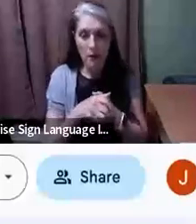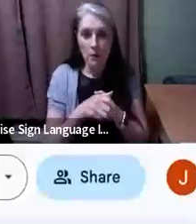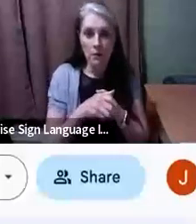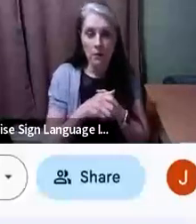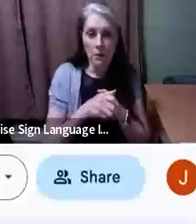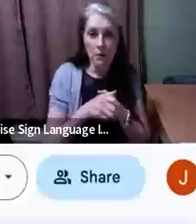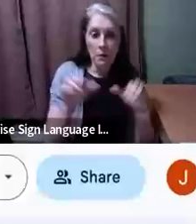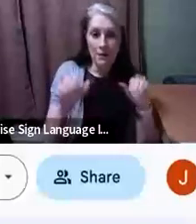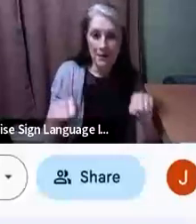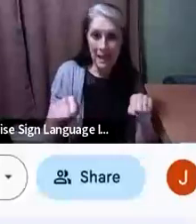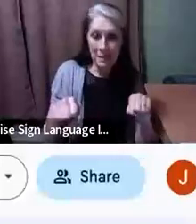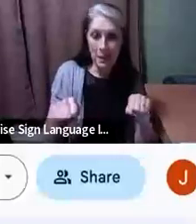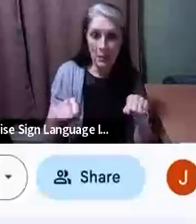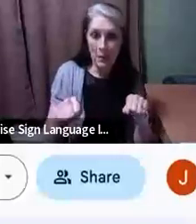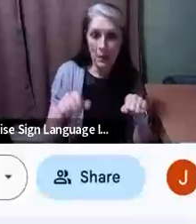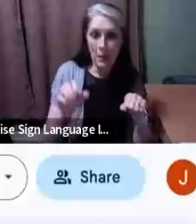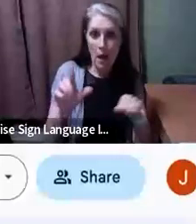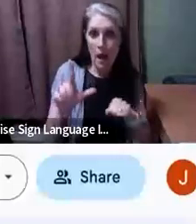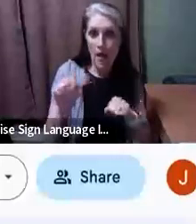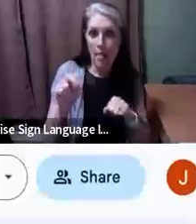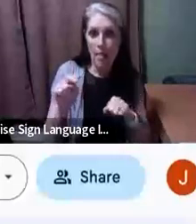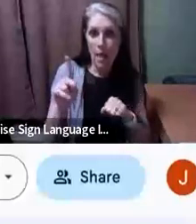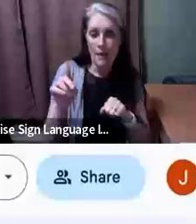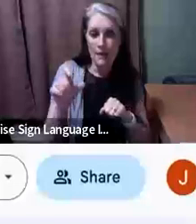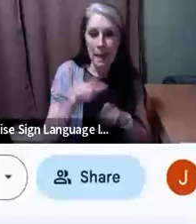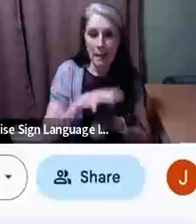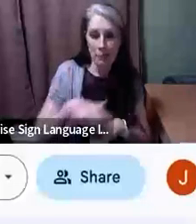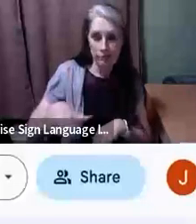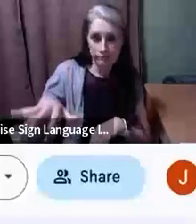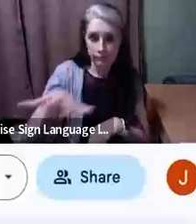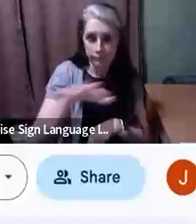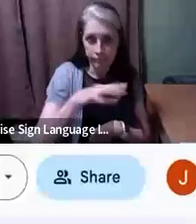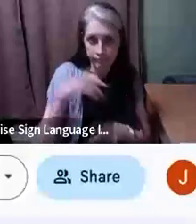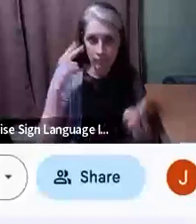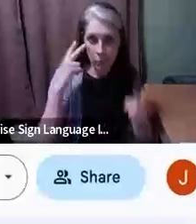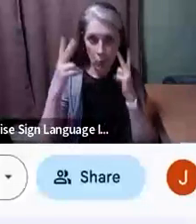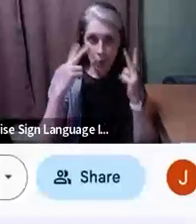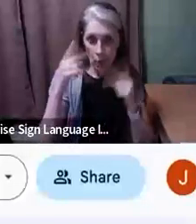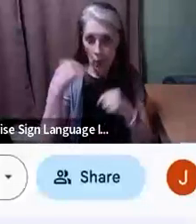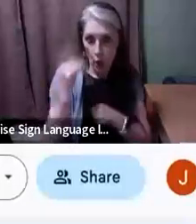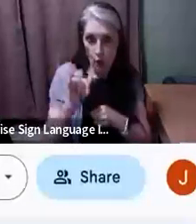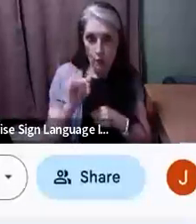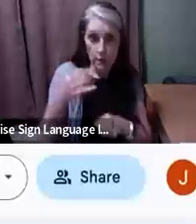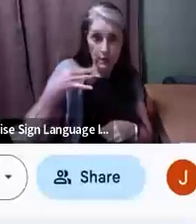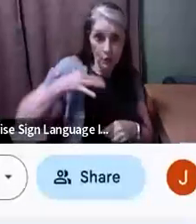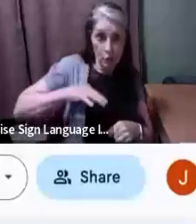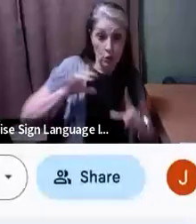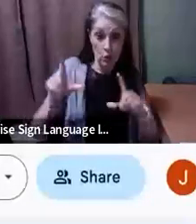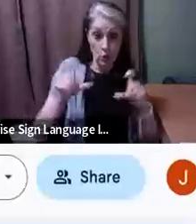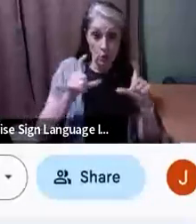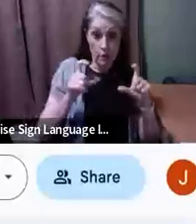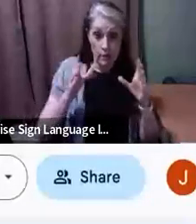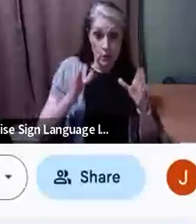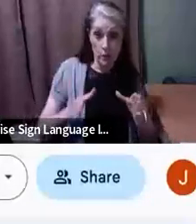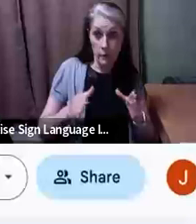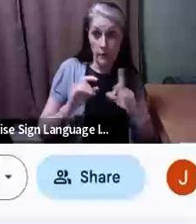It could be a landscape, so you're describing what the landscape looks like. It might also give credit to the photographer,